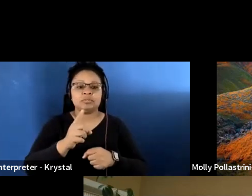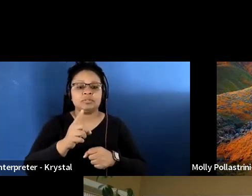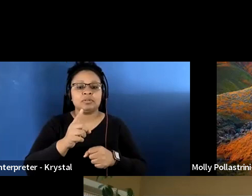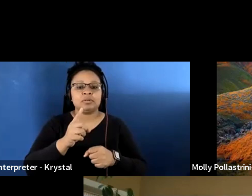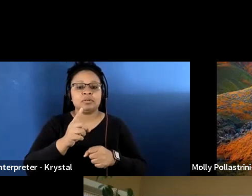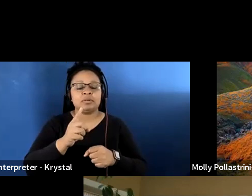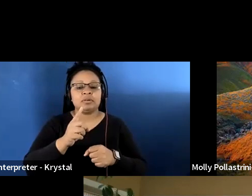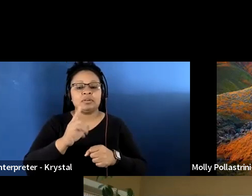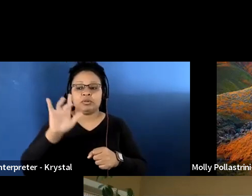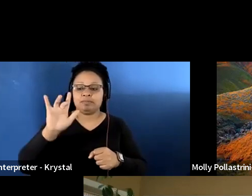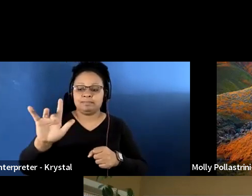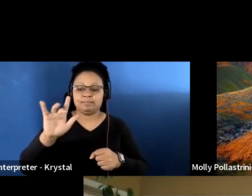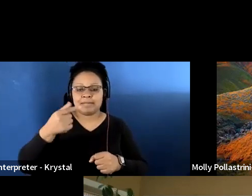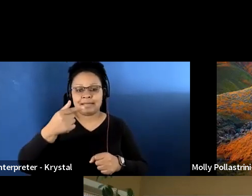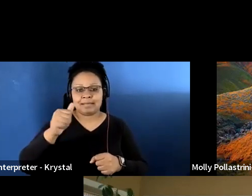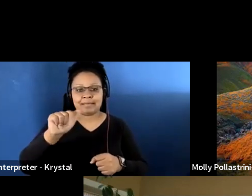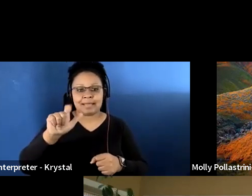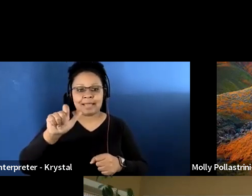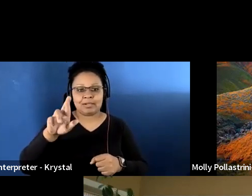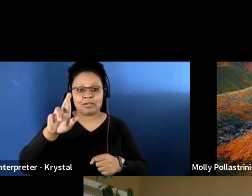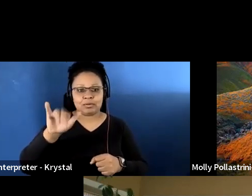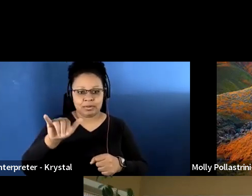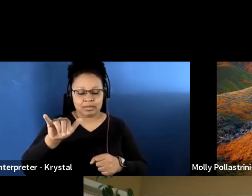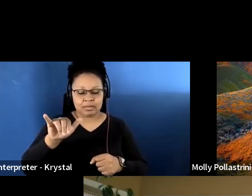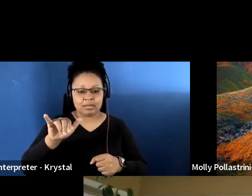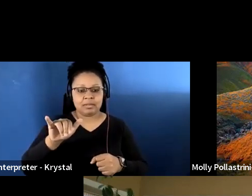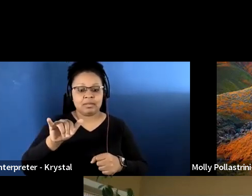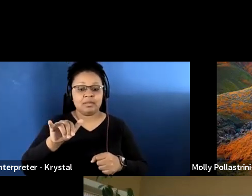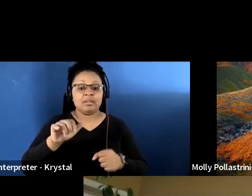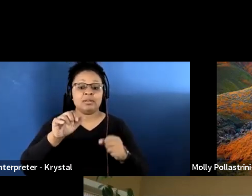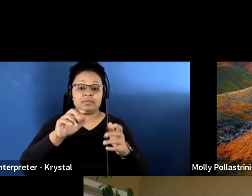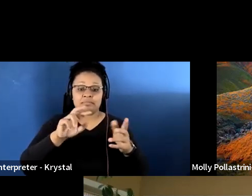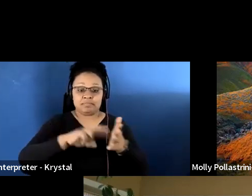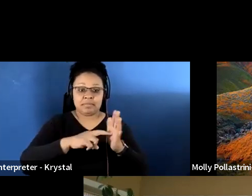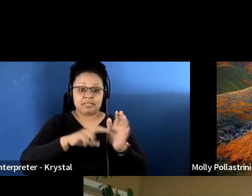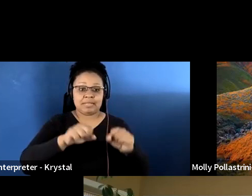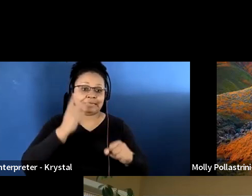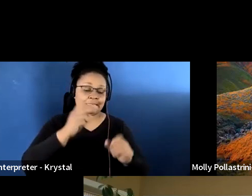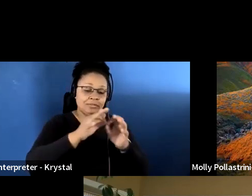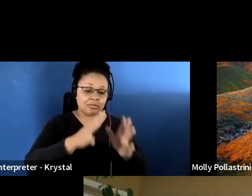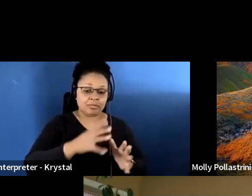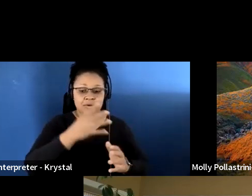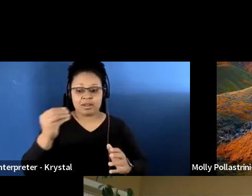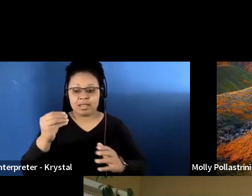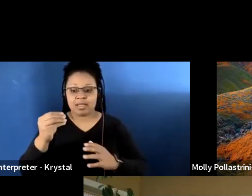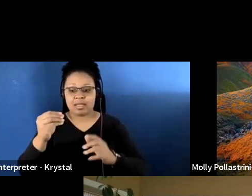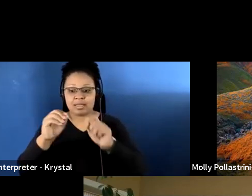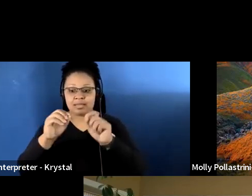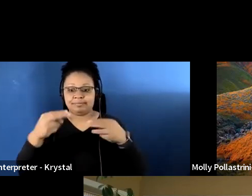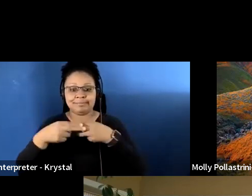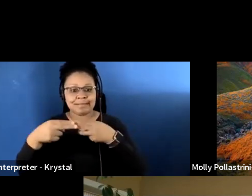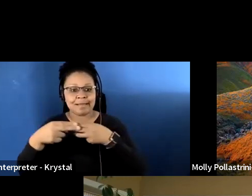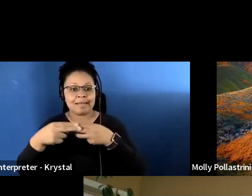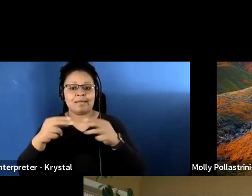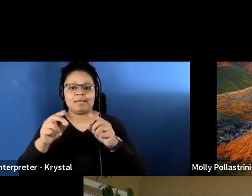can see the interpreter and the presentation at the same time. You can find the option to change the